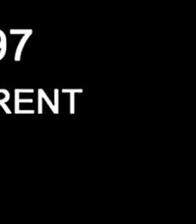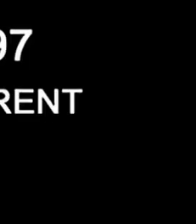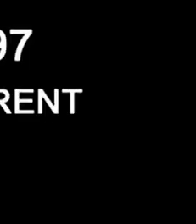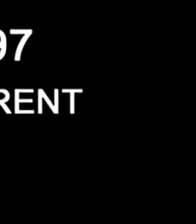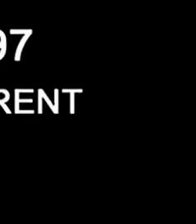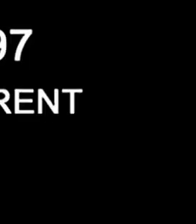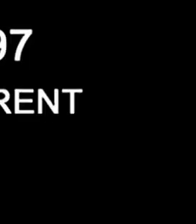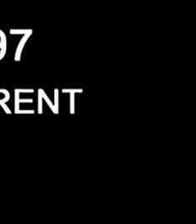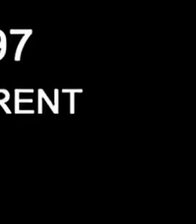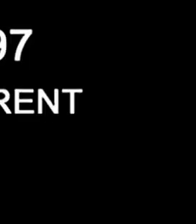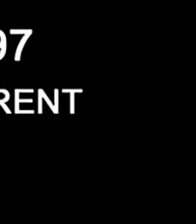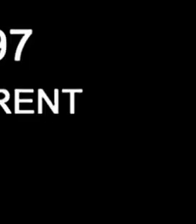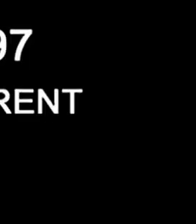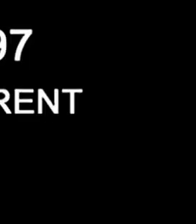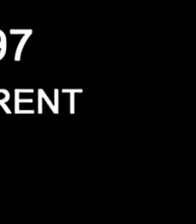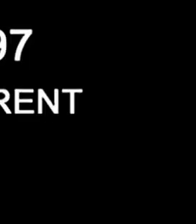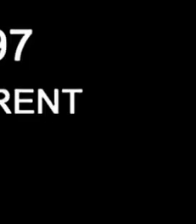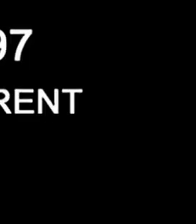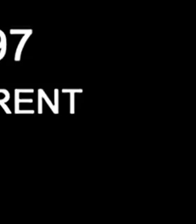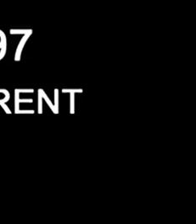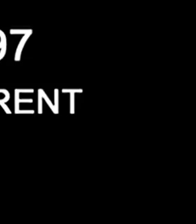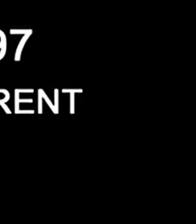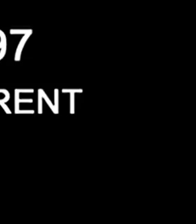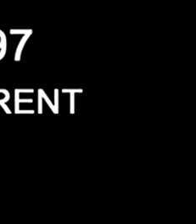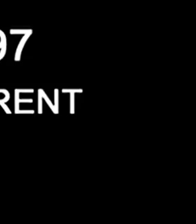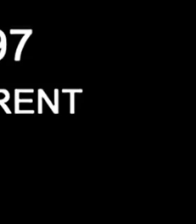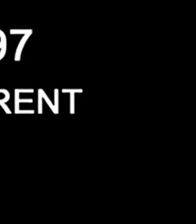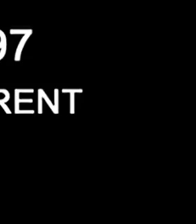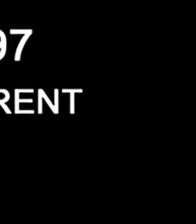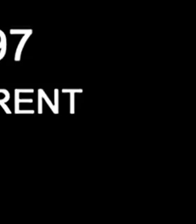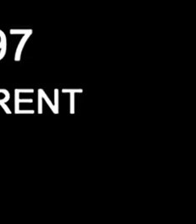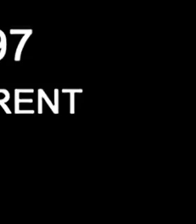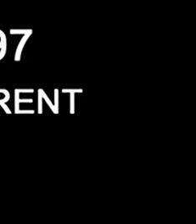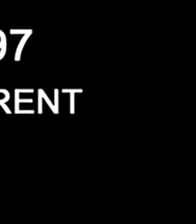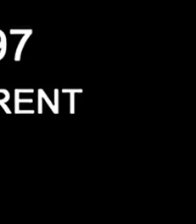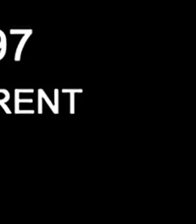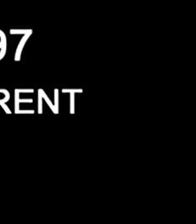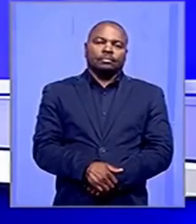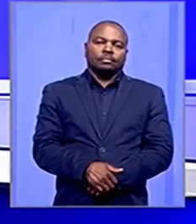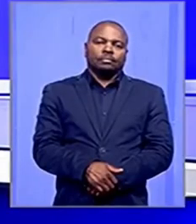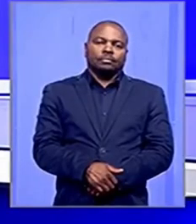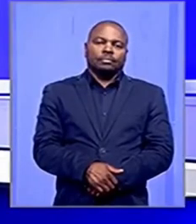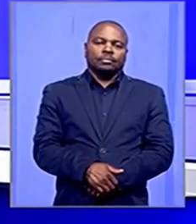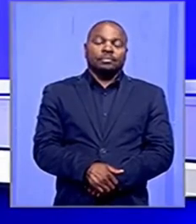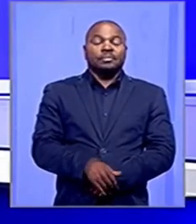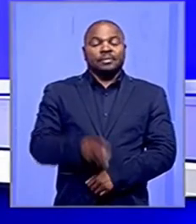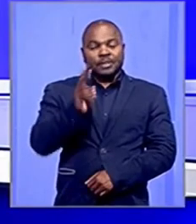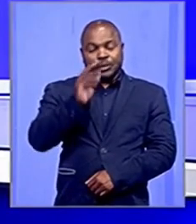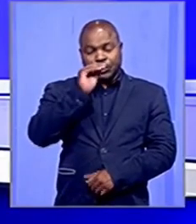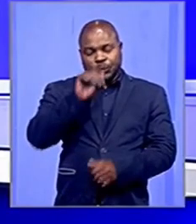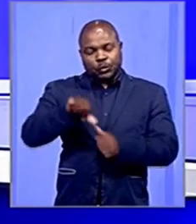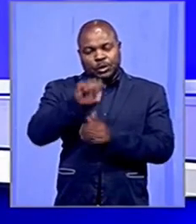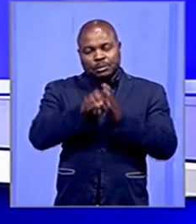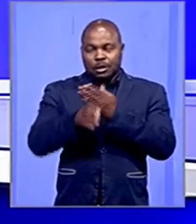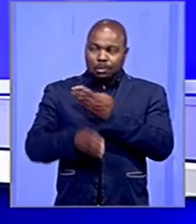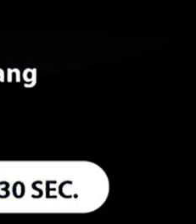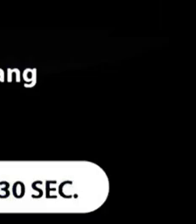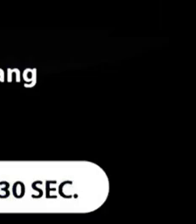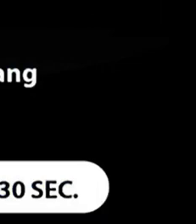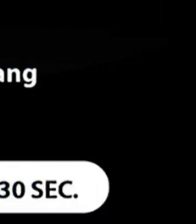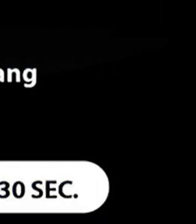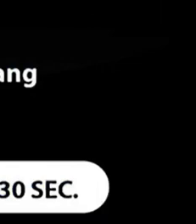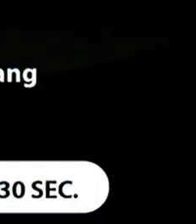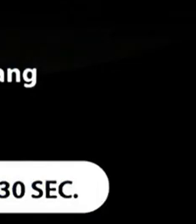Diteko nzati pa ule dala brand ibula beke ifokola kamra osibiza hanta holo bikinye fitilin. Mui kabela fumana ditaba zaruna hu YouTube